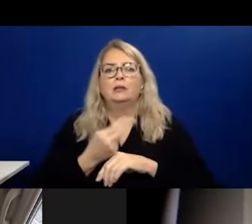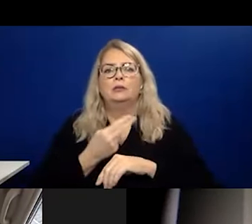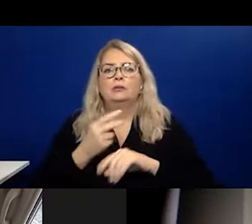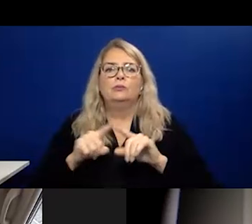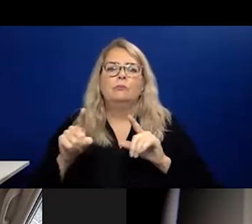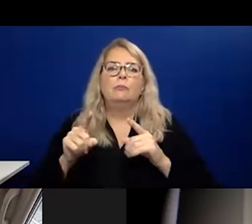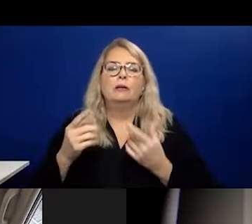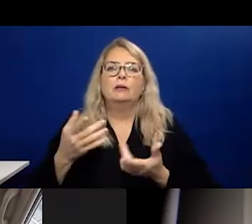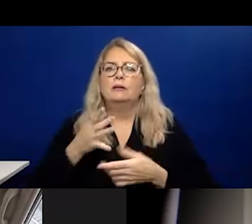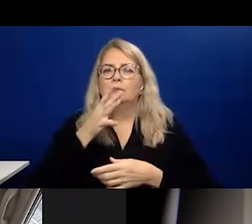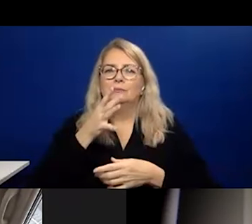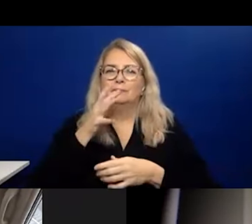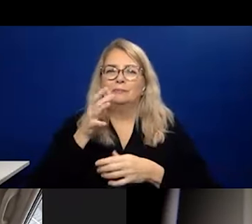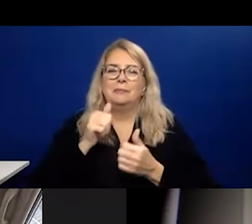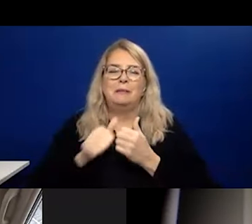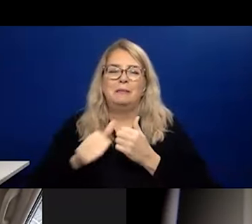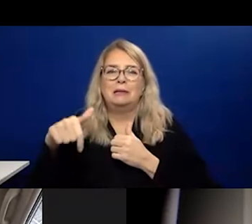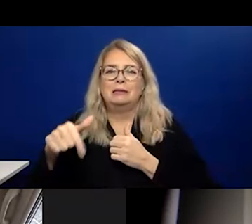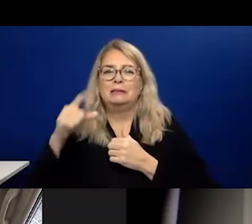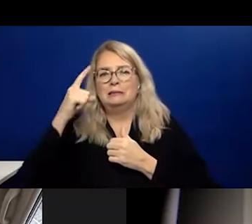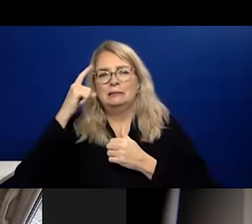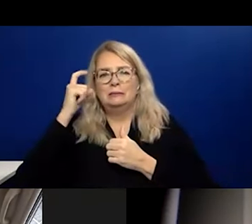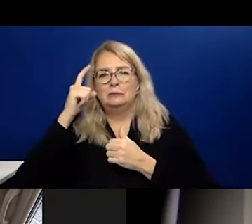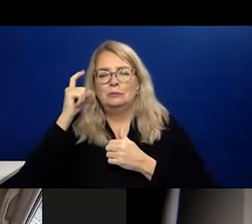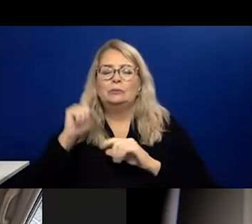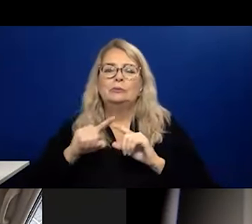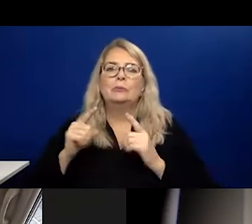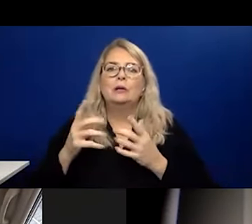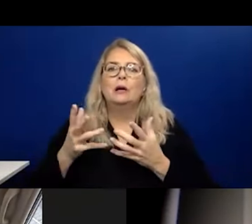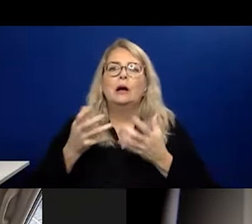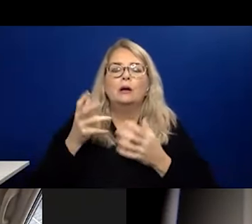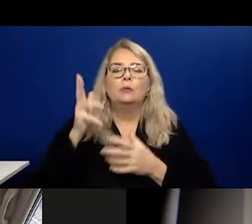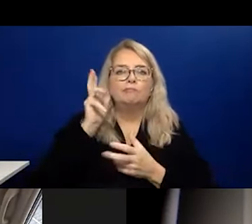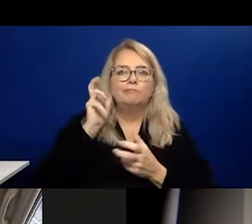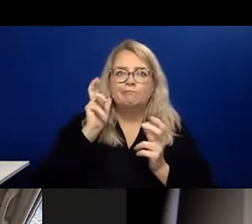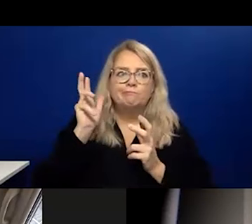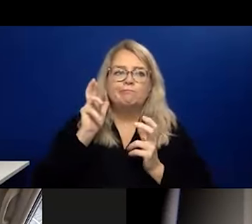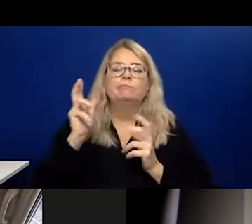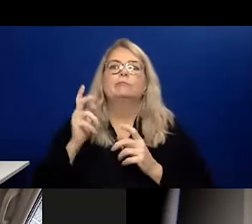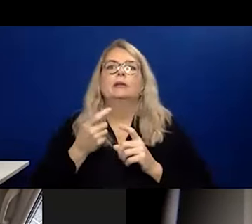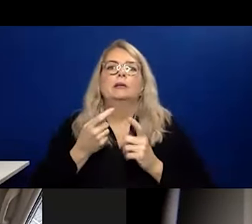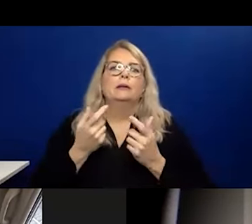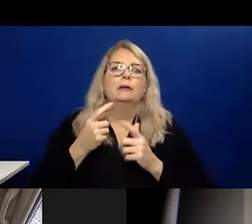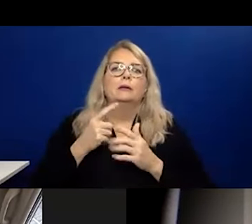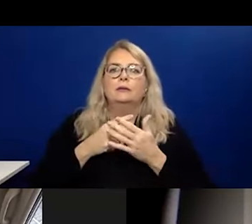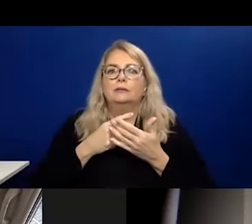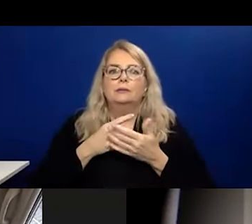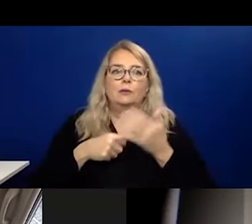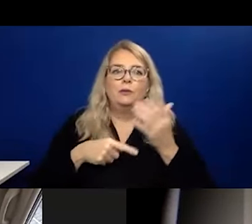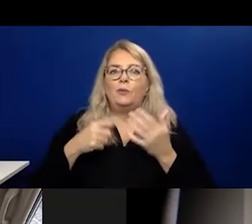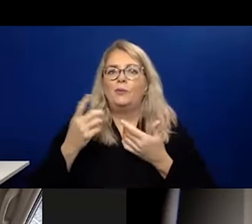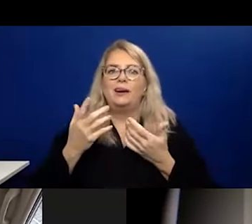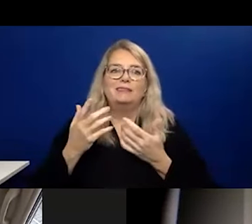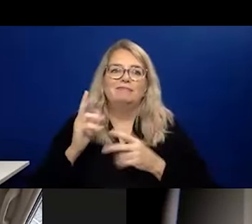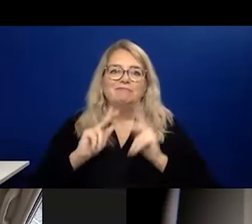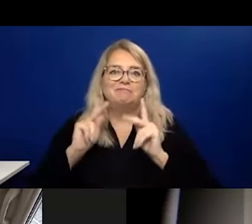so that. sorry for your loss, Aaron. I wanted to hear what Linda's always exciting to listen to. So I wanted to hear what Linda had to say.